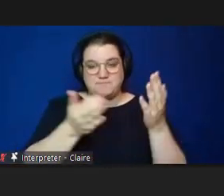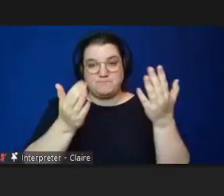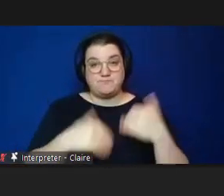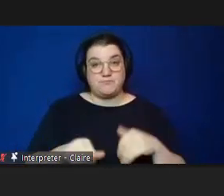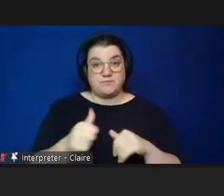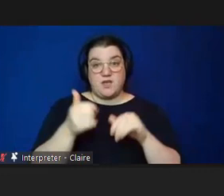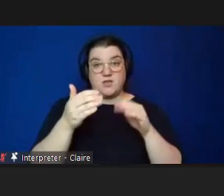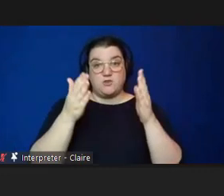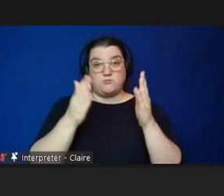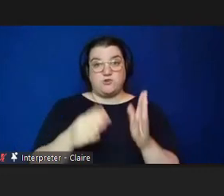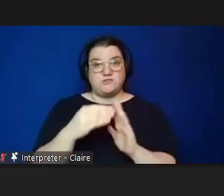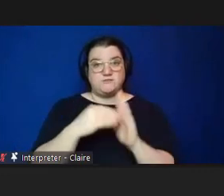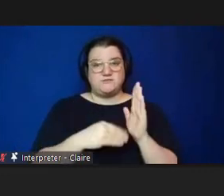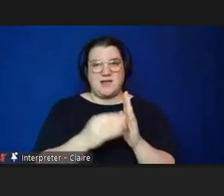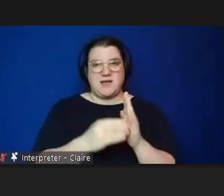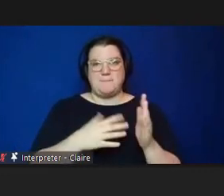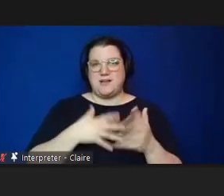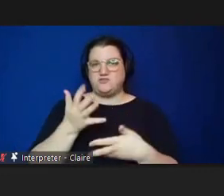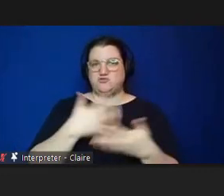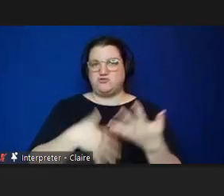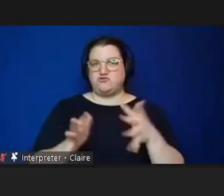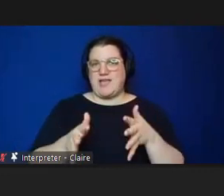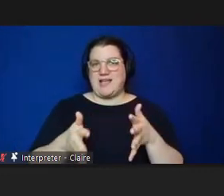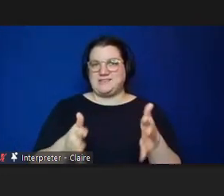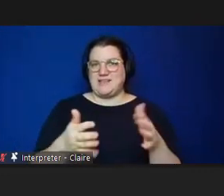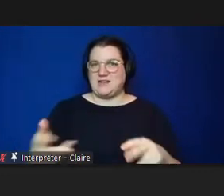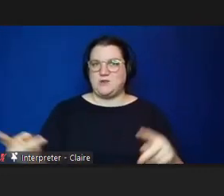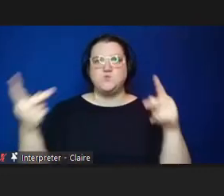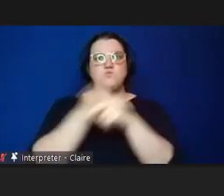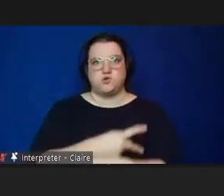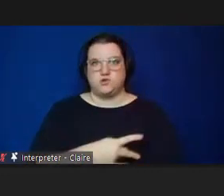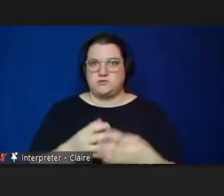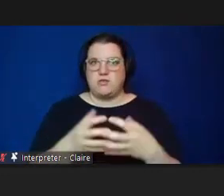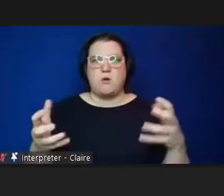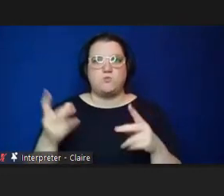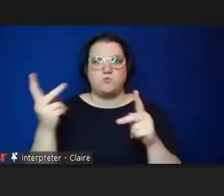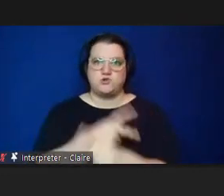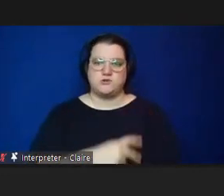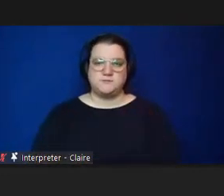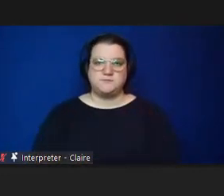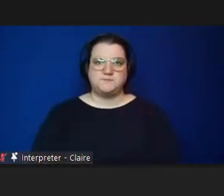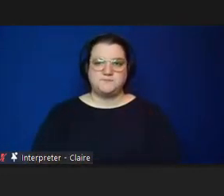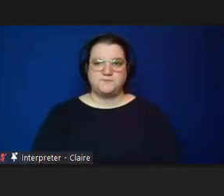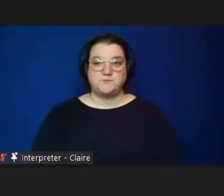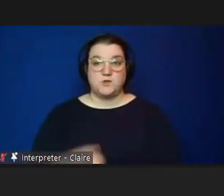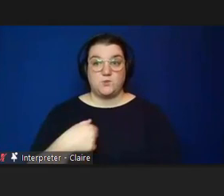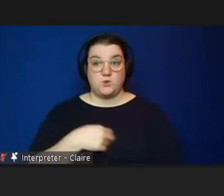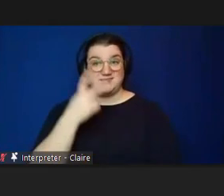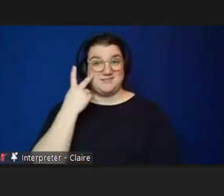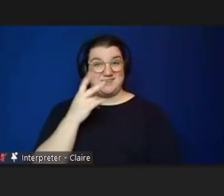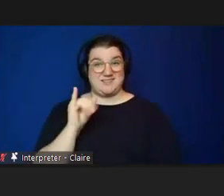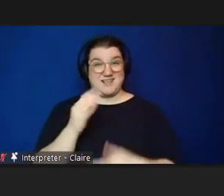worsened considerably. And so we're seeing that some people with disabilities